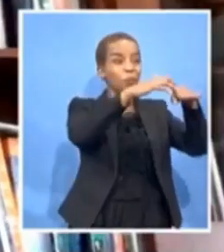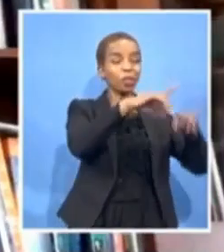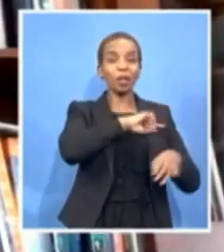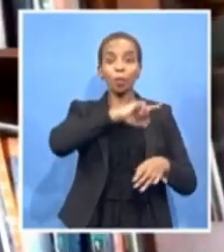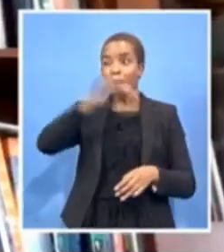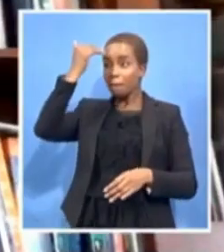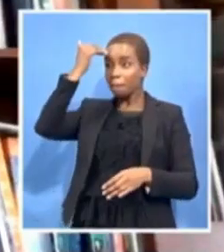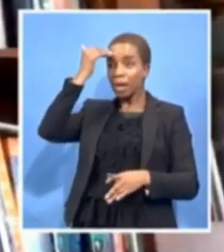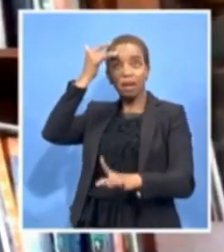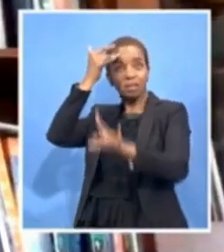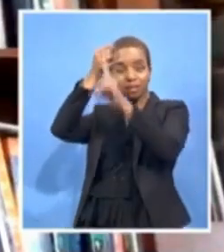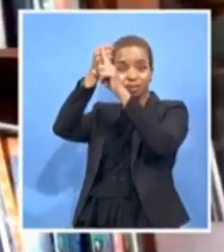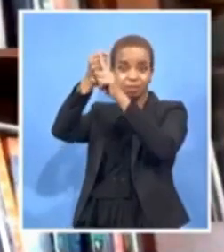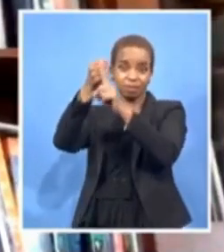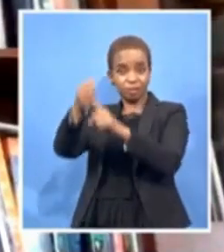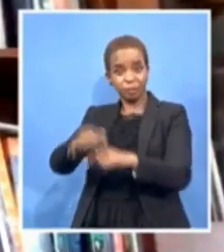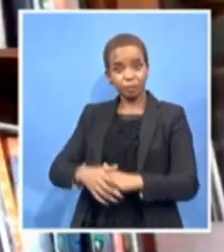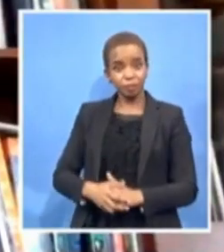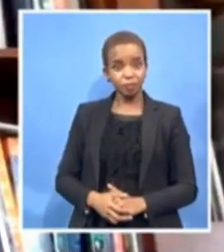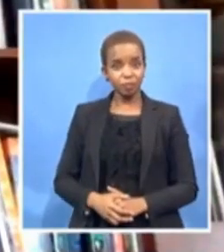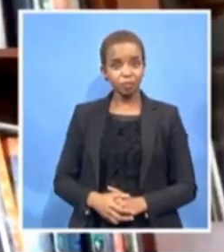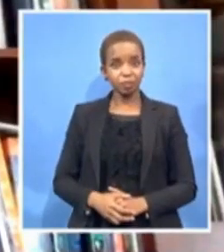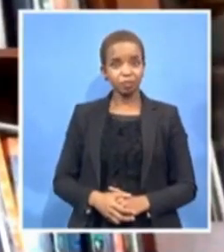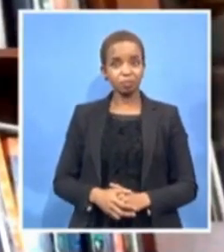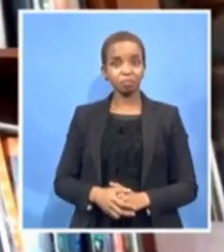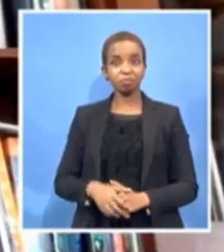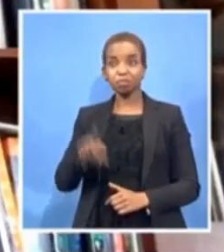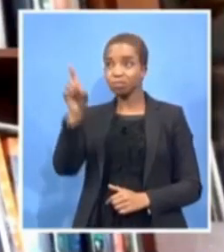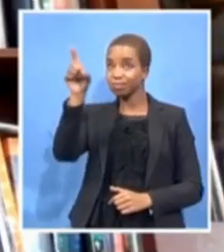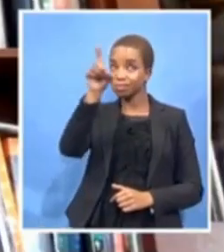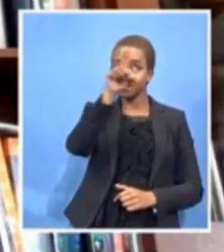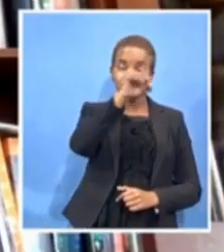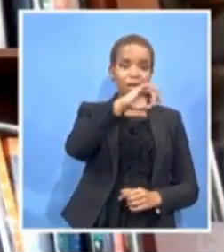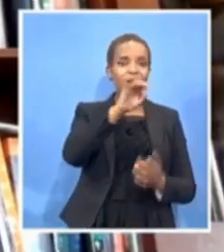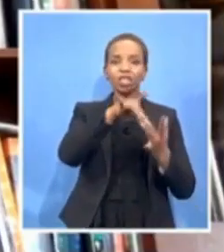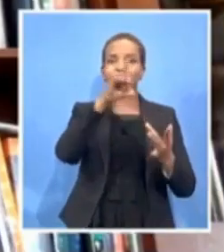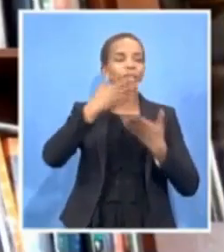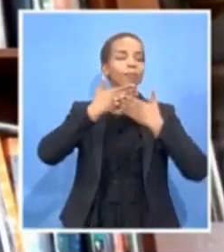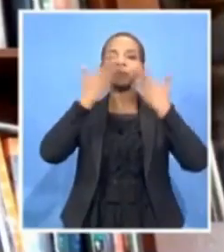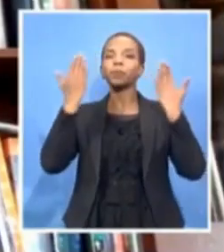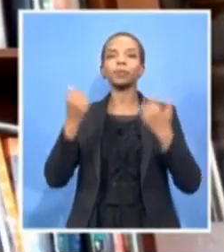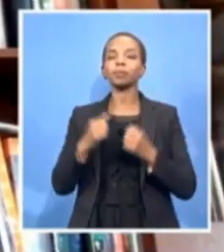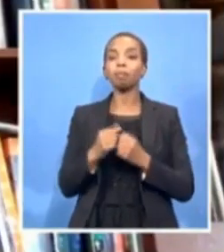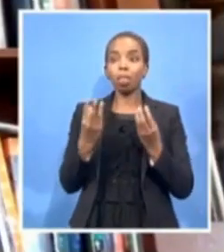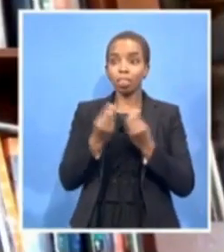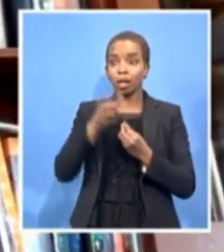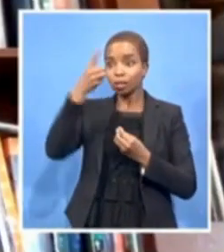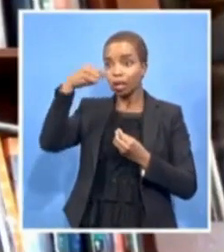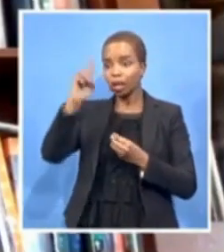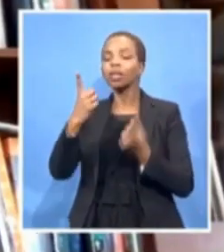that they'll have no choice but to do that which is good and right. I've met a young